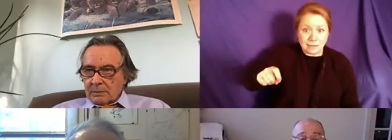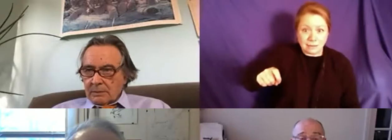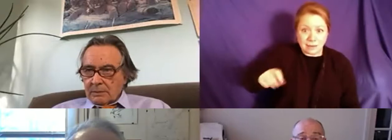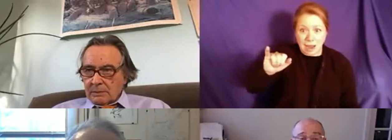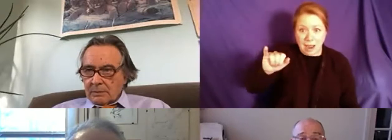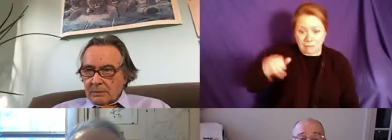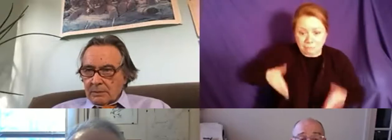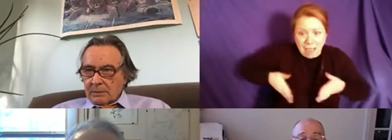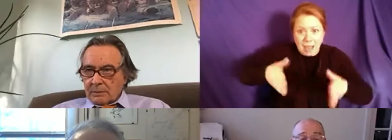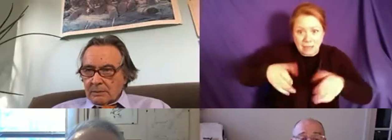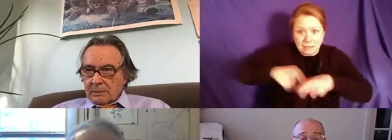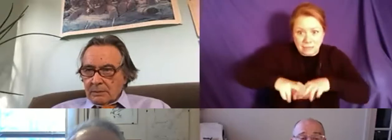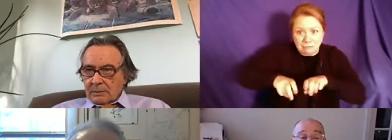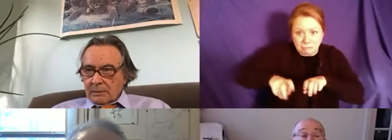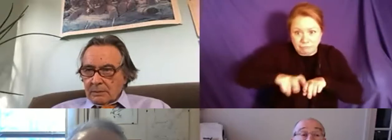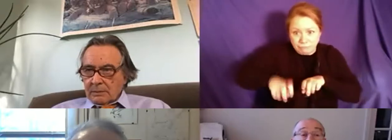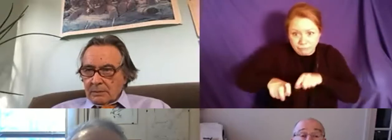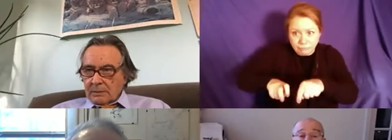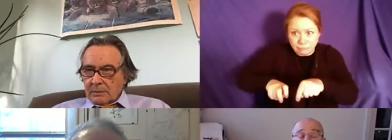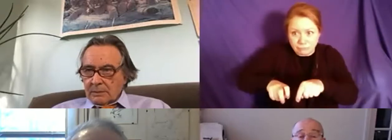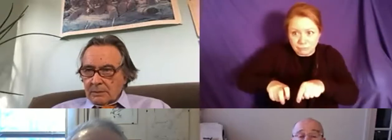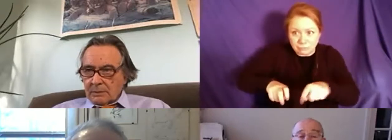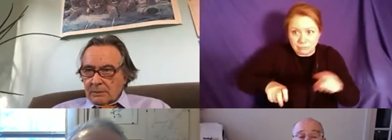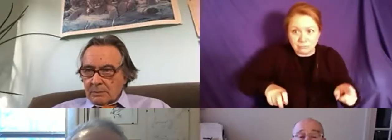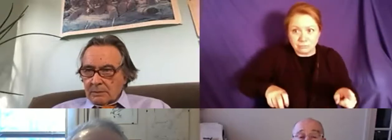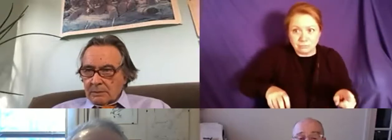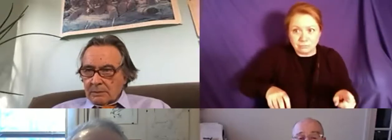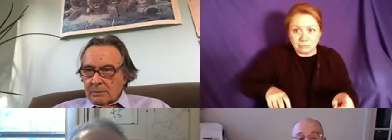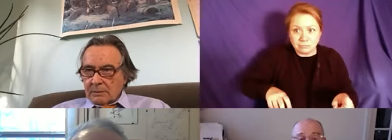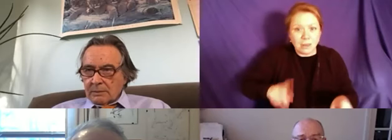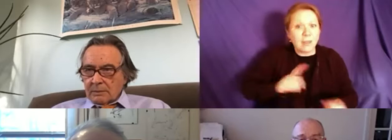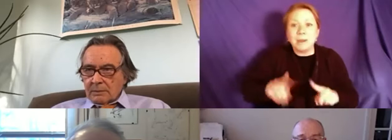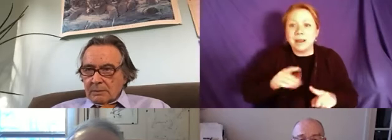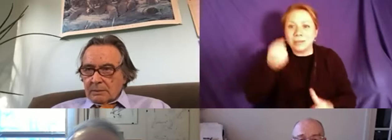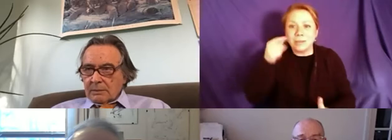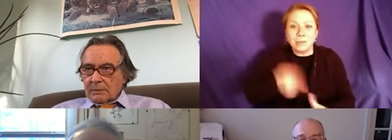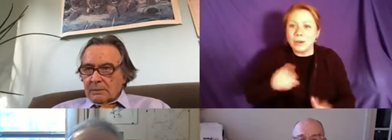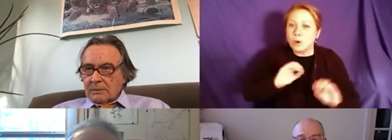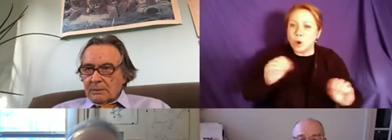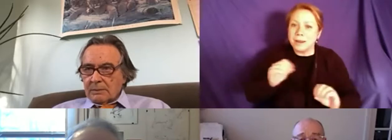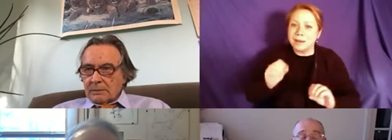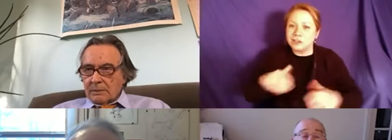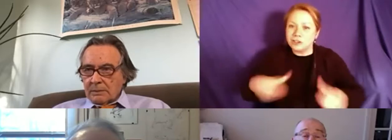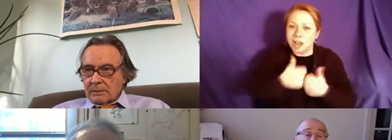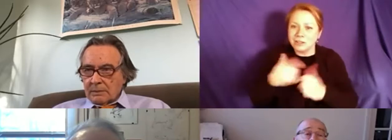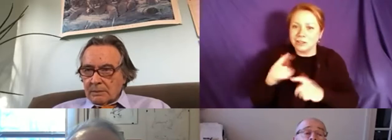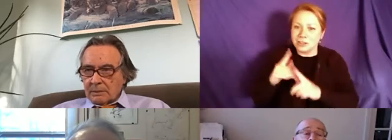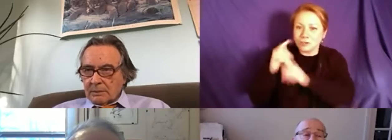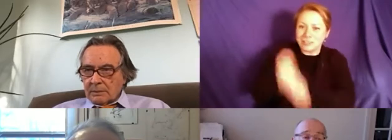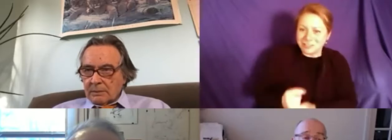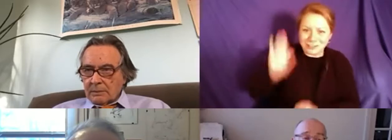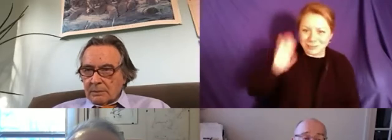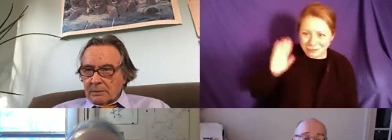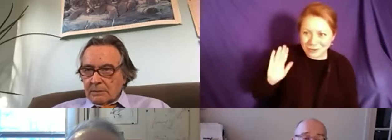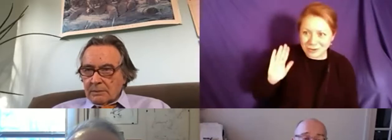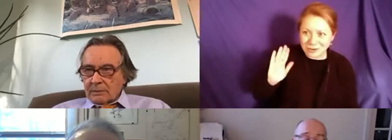seat. And so, but the tradition hadn't been questioned before that, you know, or if someone needs